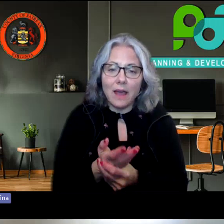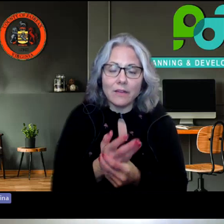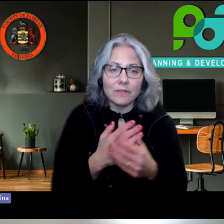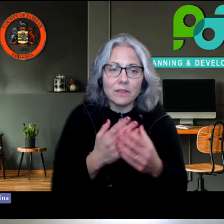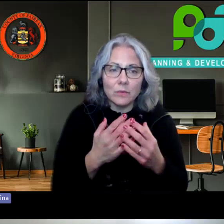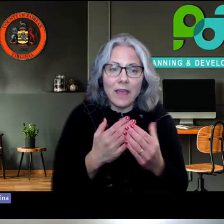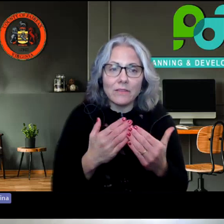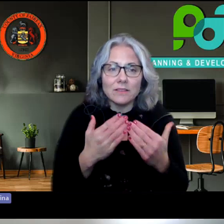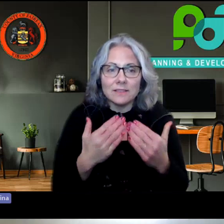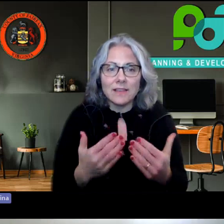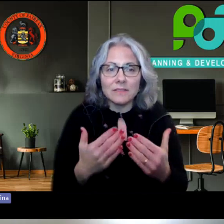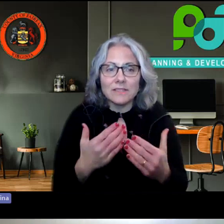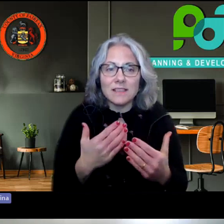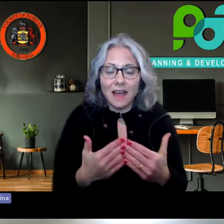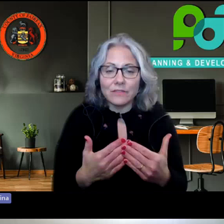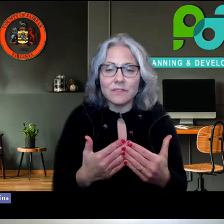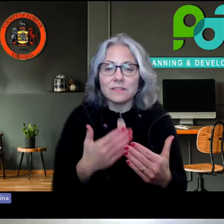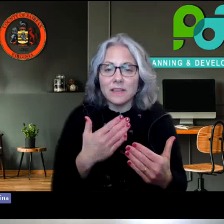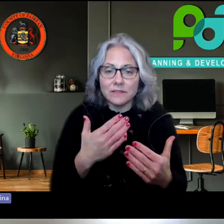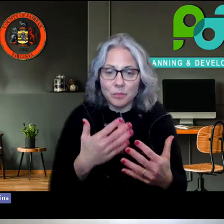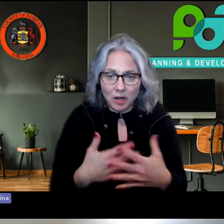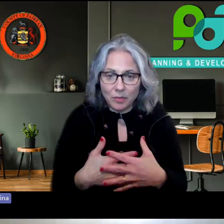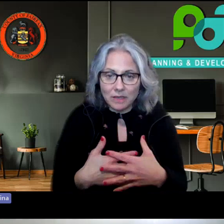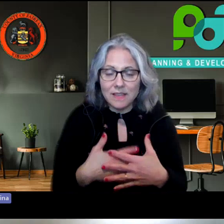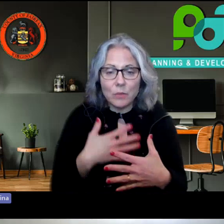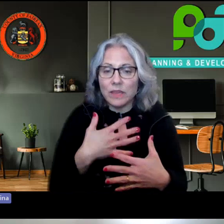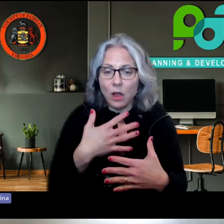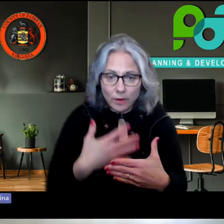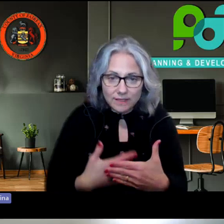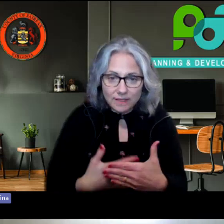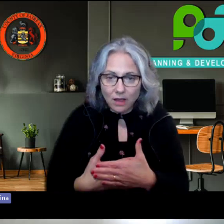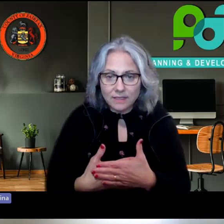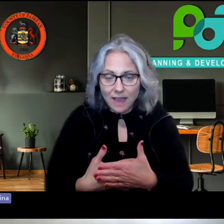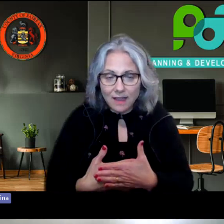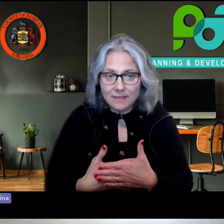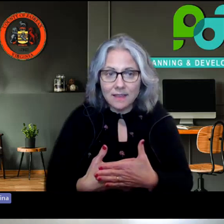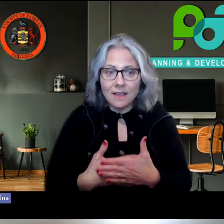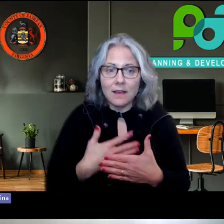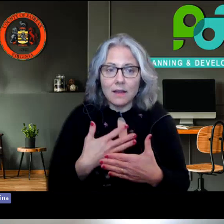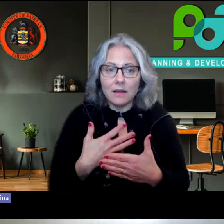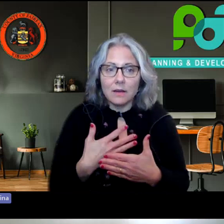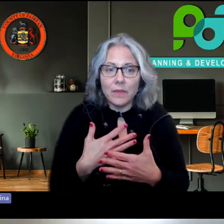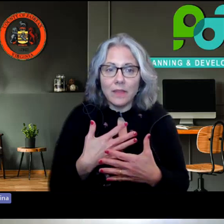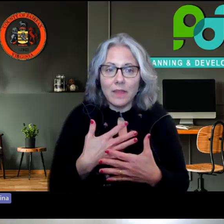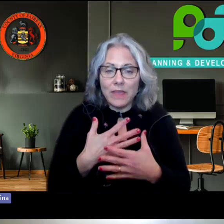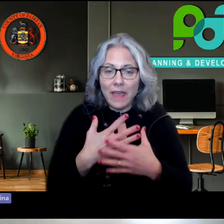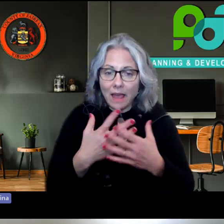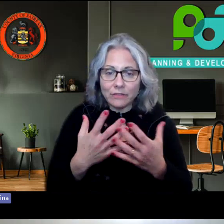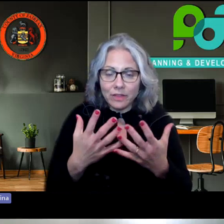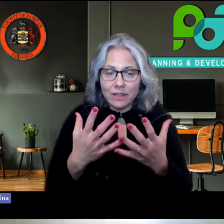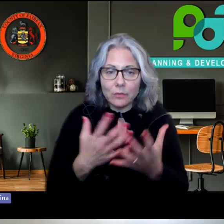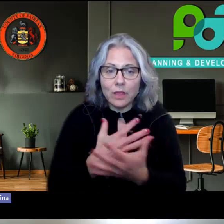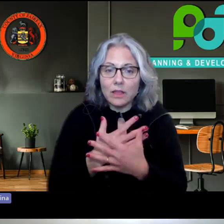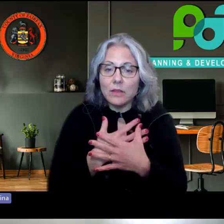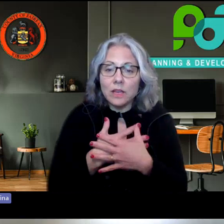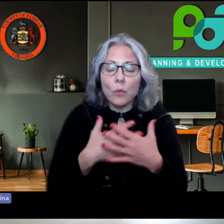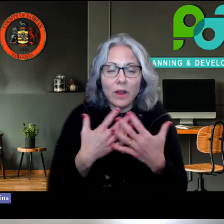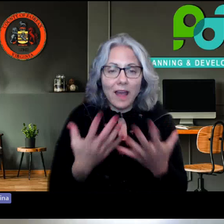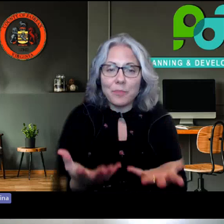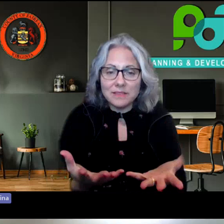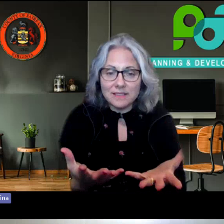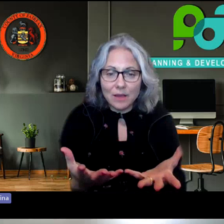we have a set of staff and a set of departments that we always contact, and that we have.